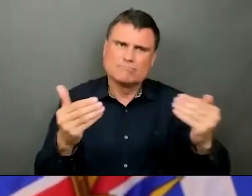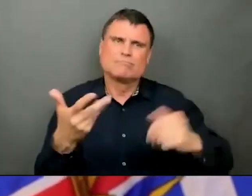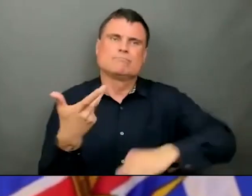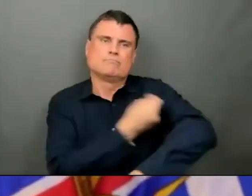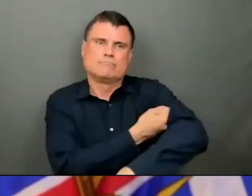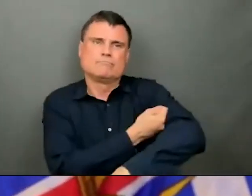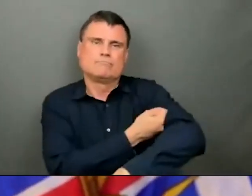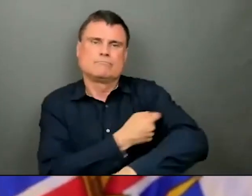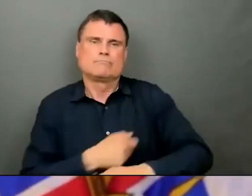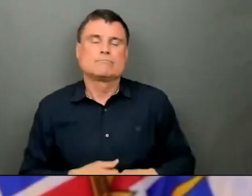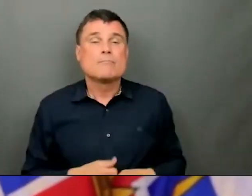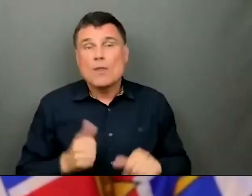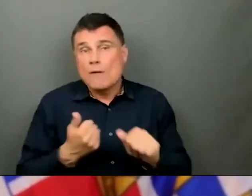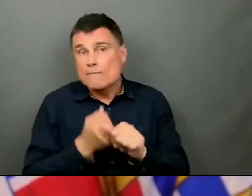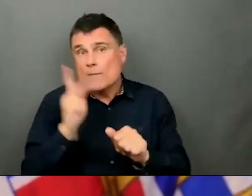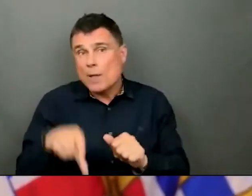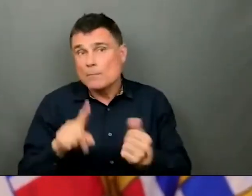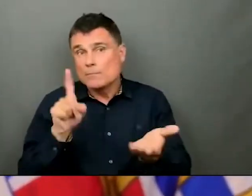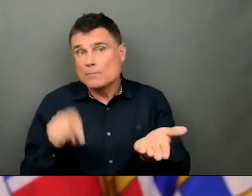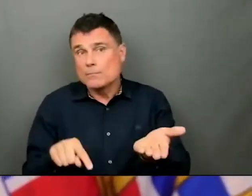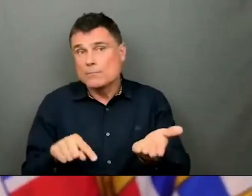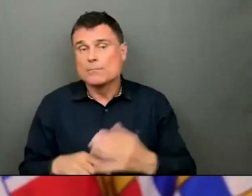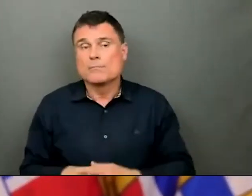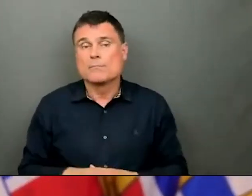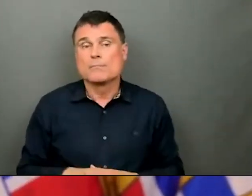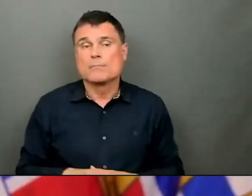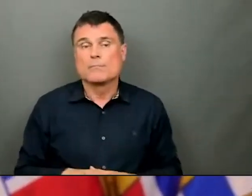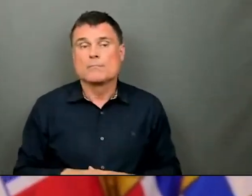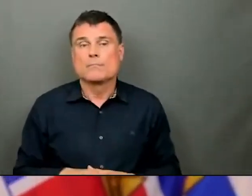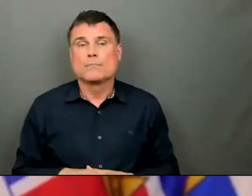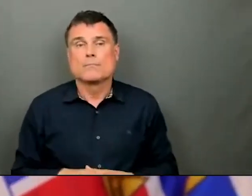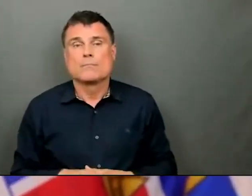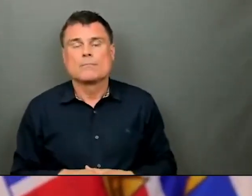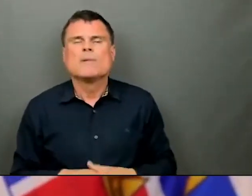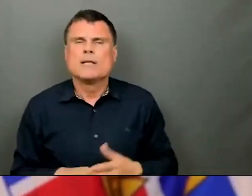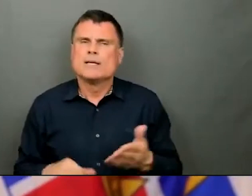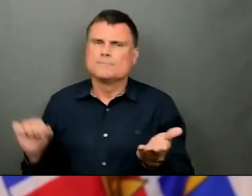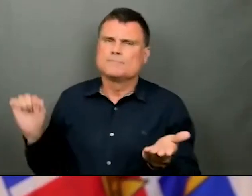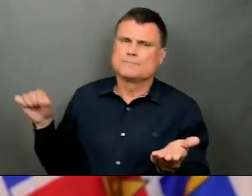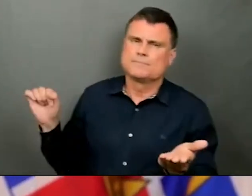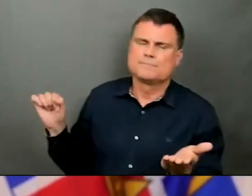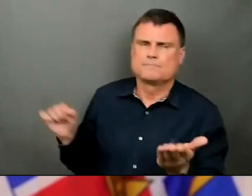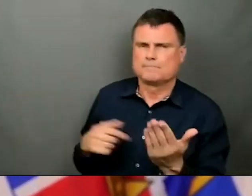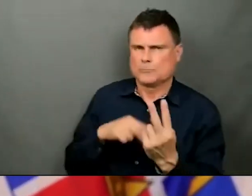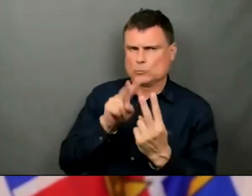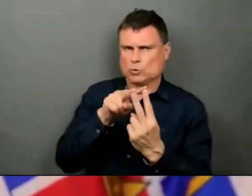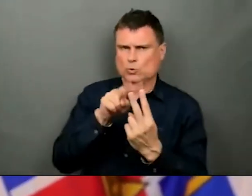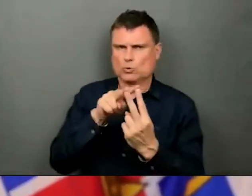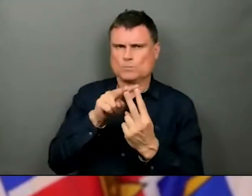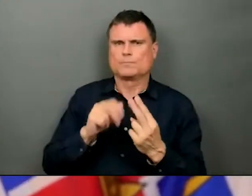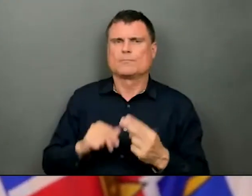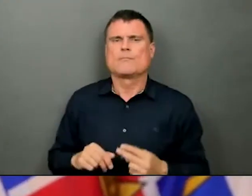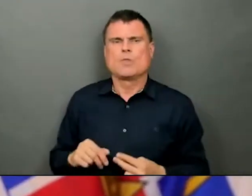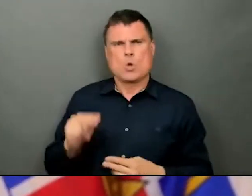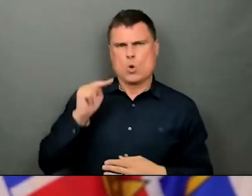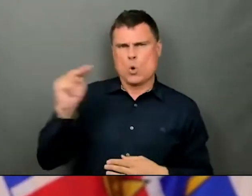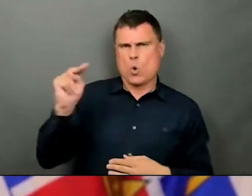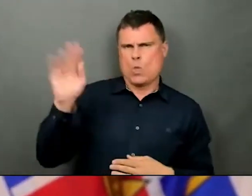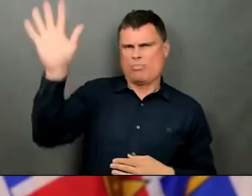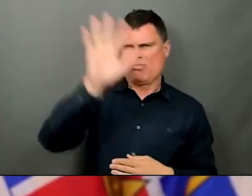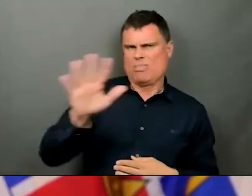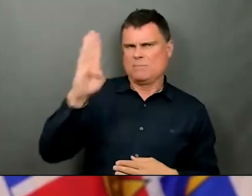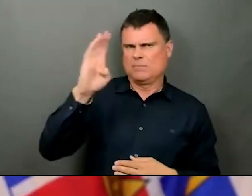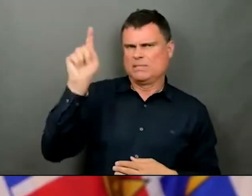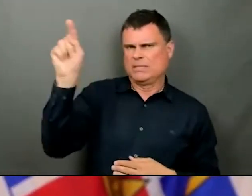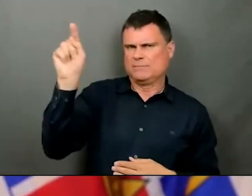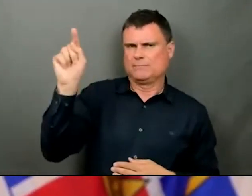I do. A couple of specific, or certainly less umbrella incidents up here. One was